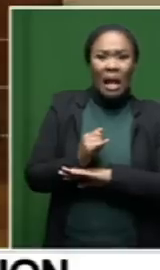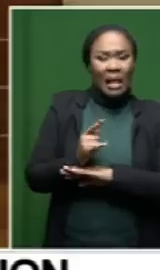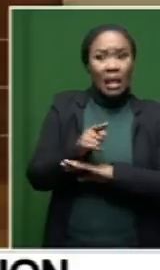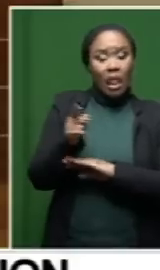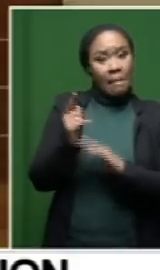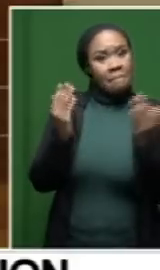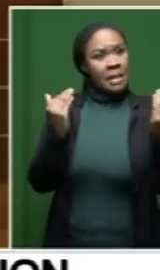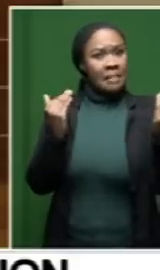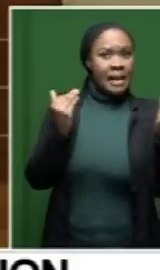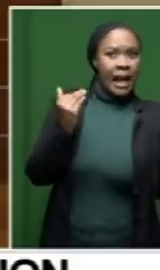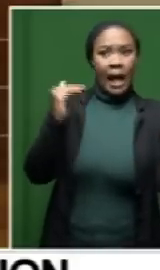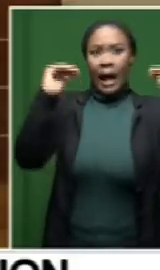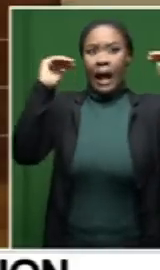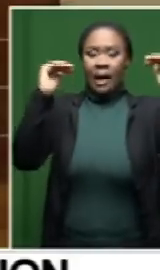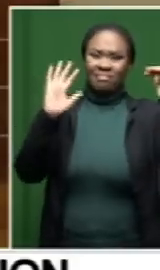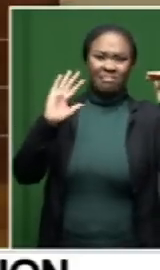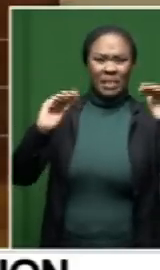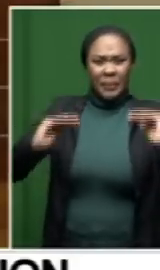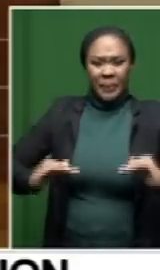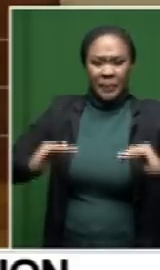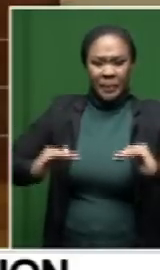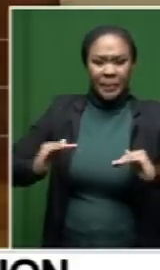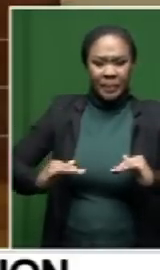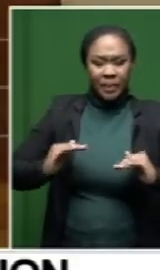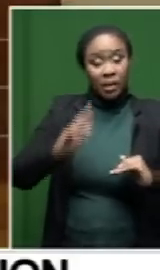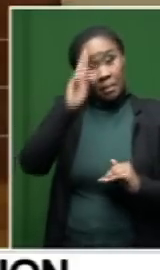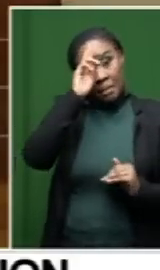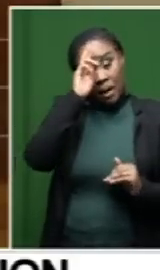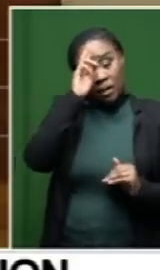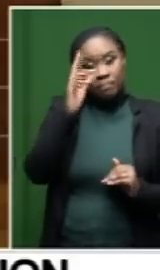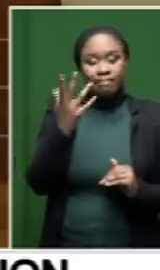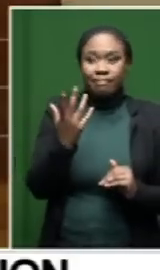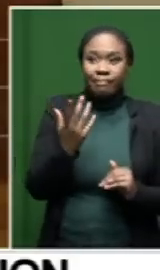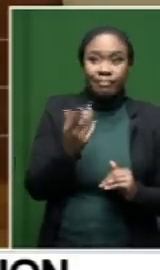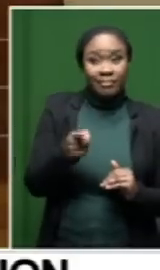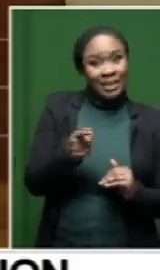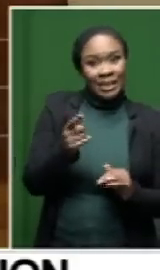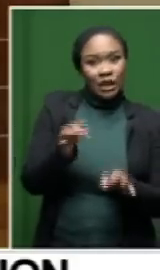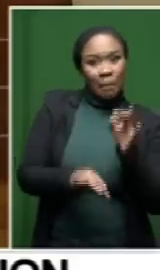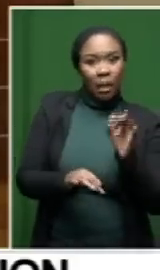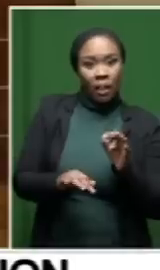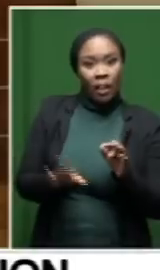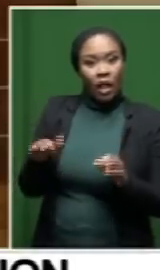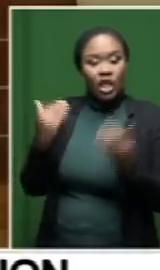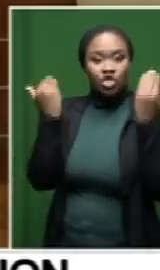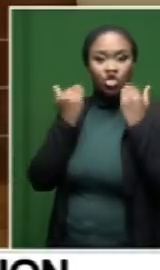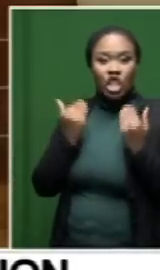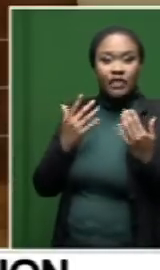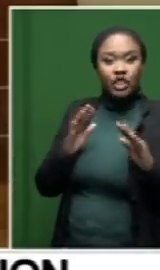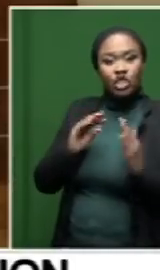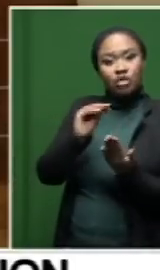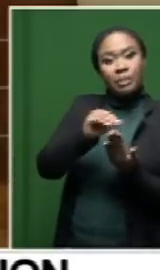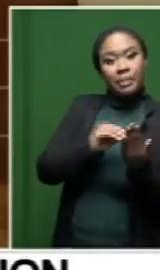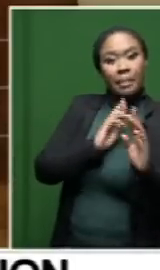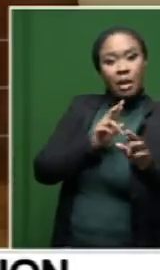bit measured. It's not a simple question of saying Judge Zondo has made a certain